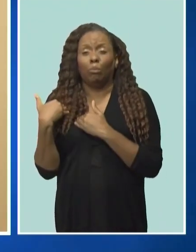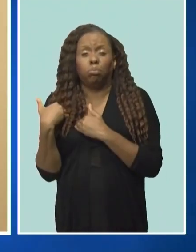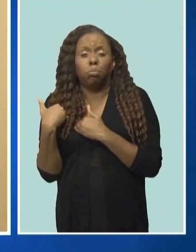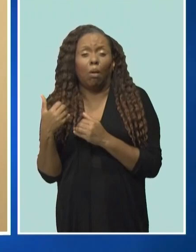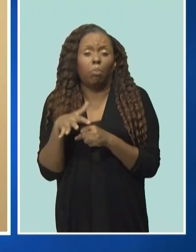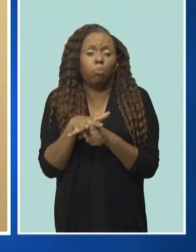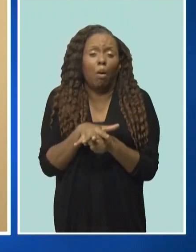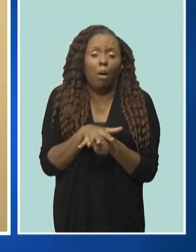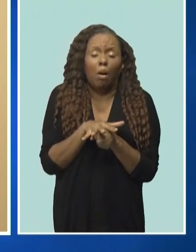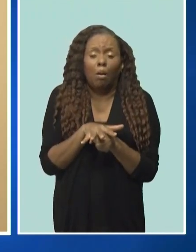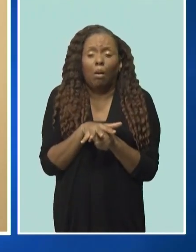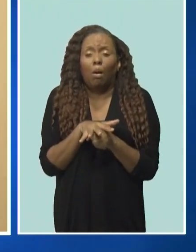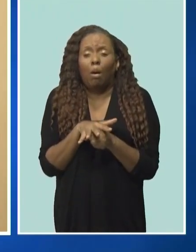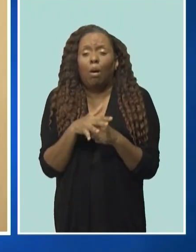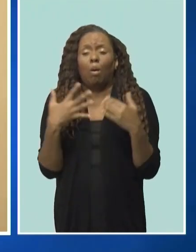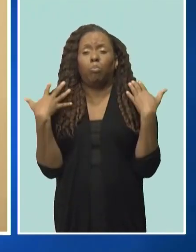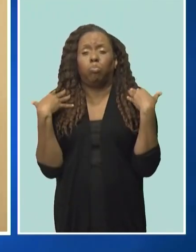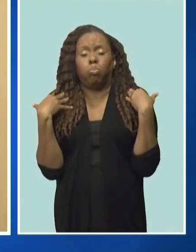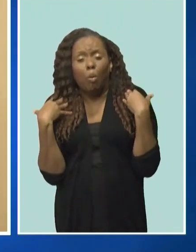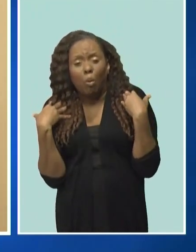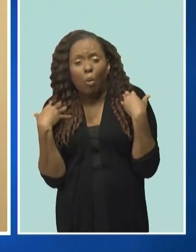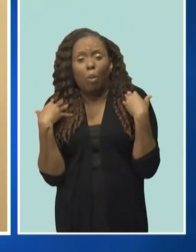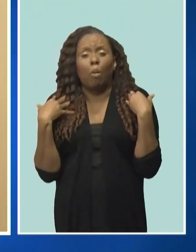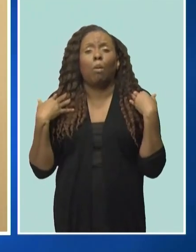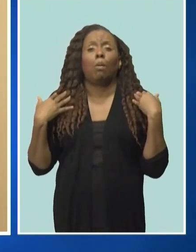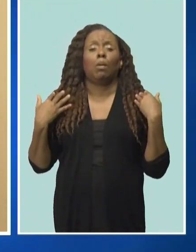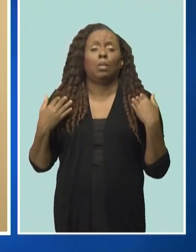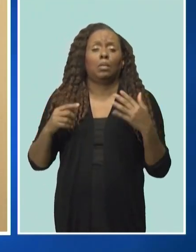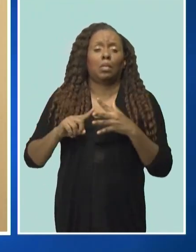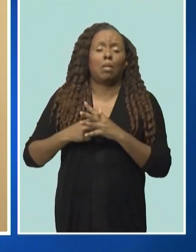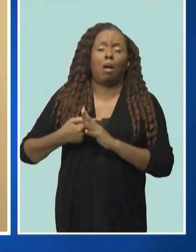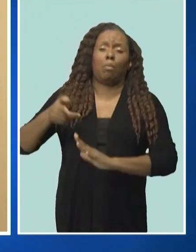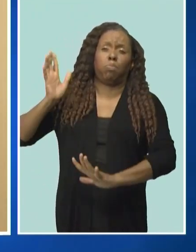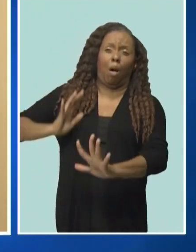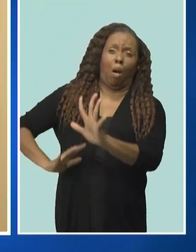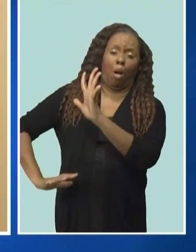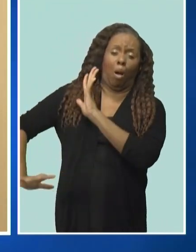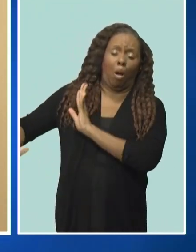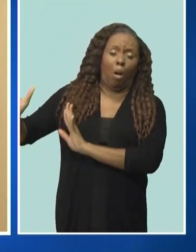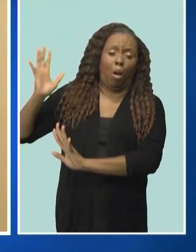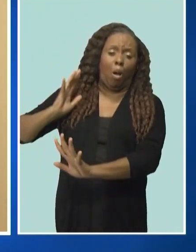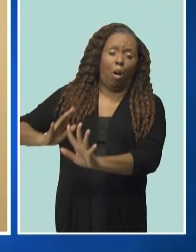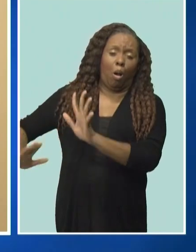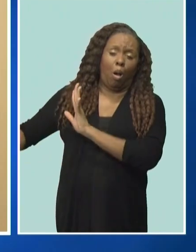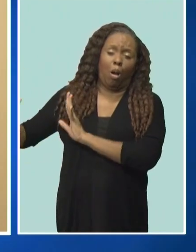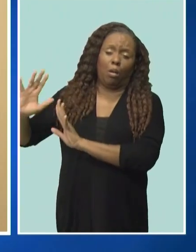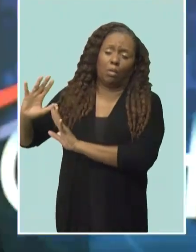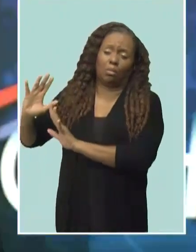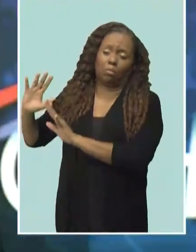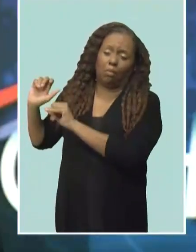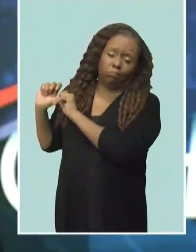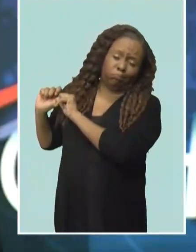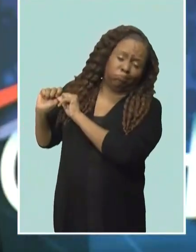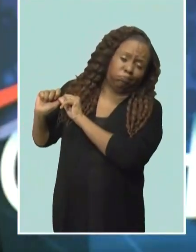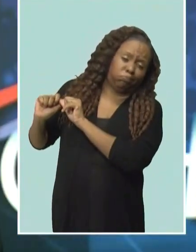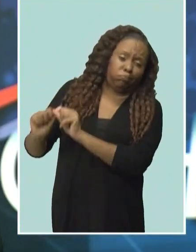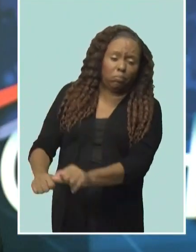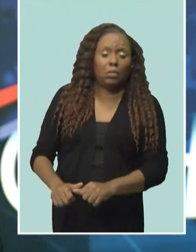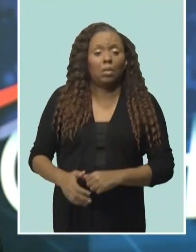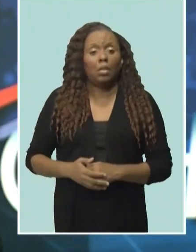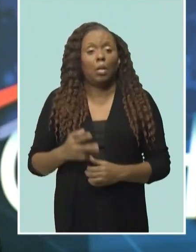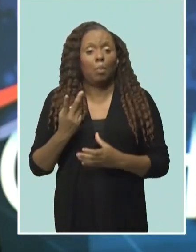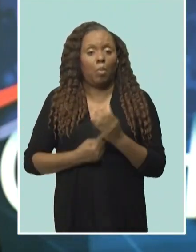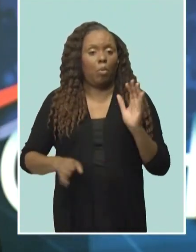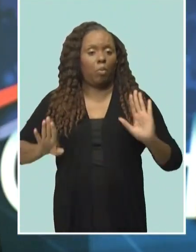bringing along, from our great-grandparents and beyond, coming on down the road. Both bishops